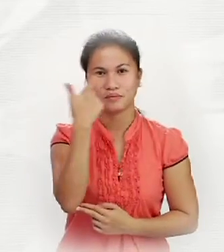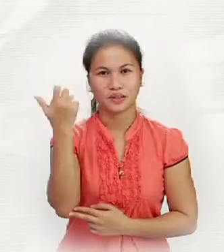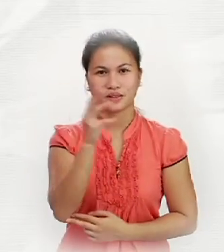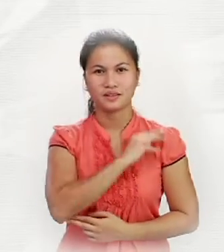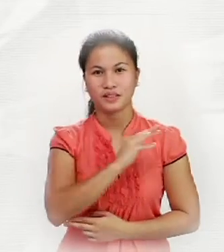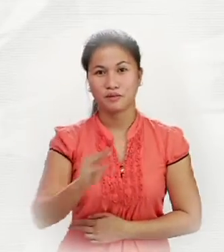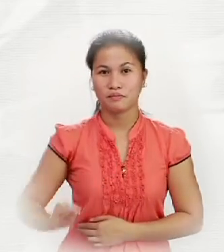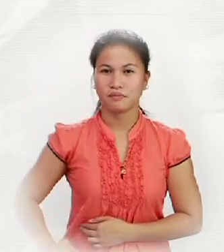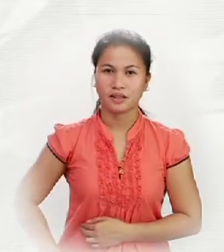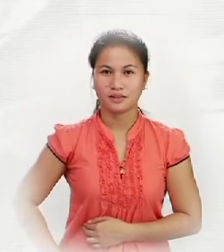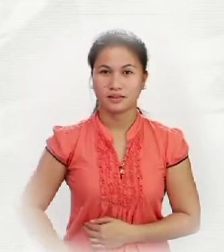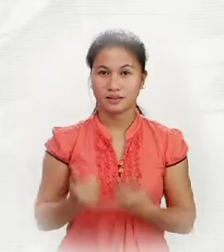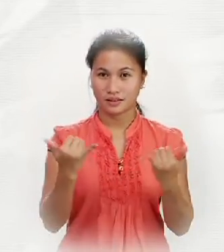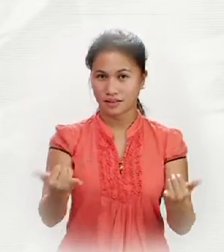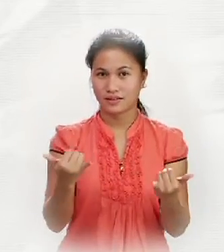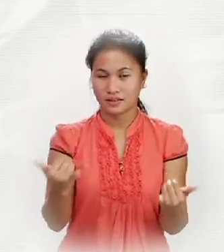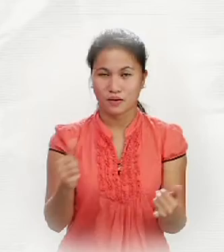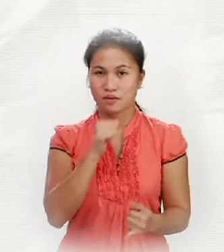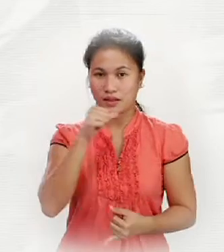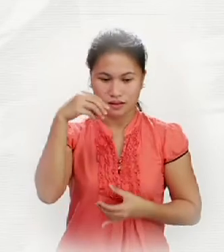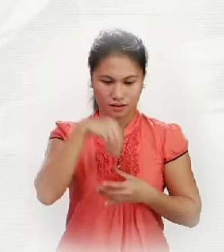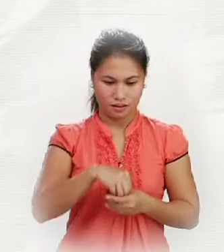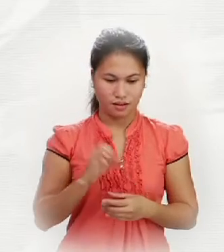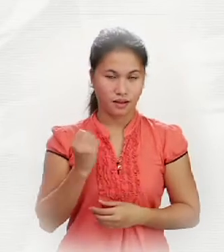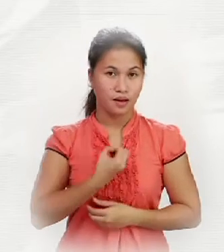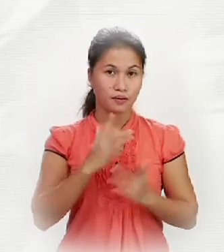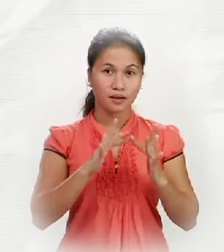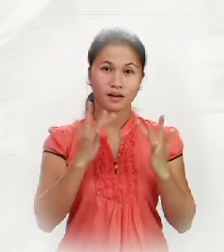Master is not anymore in our hearts.